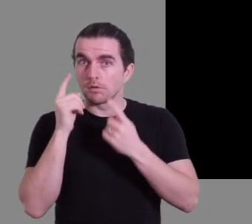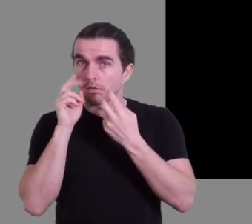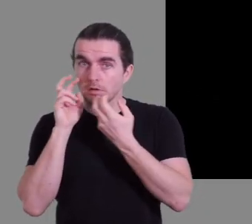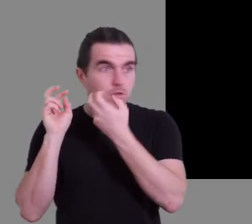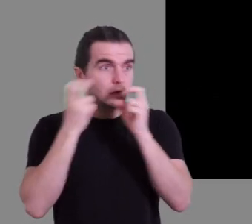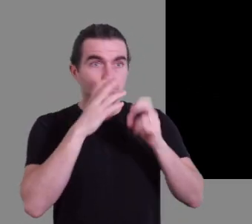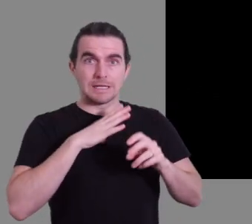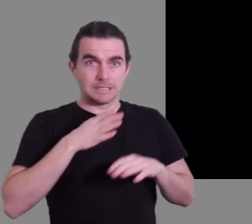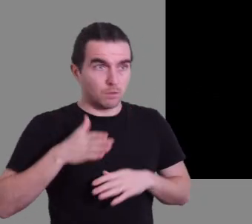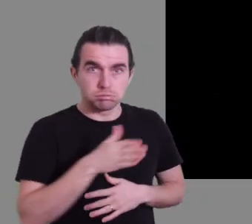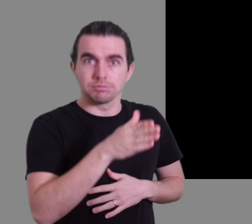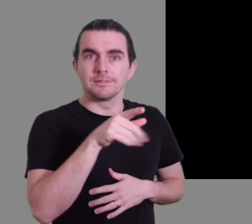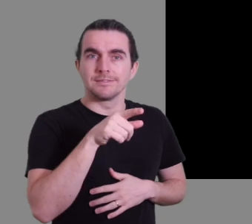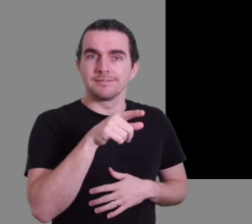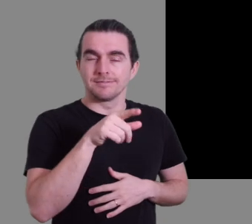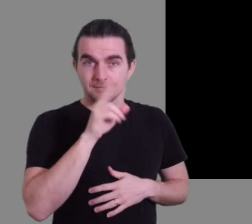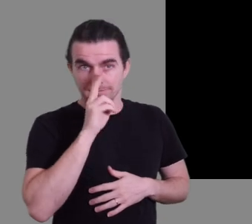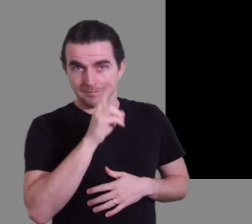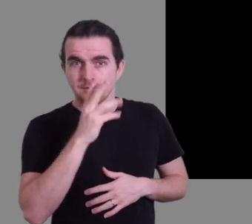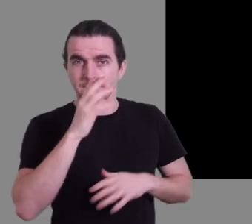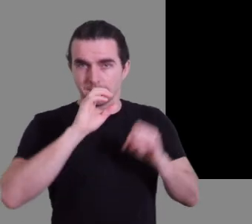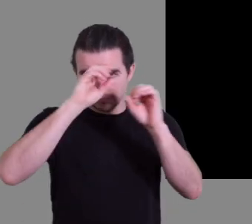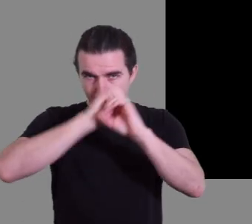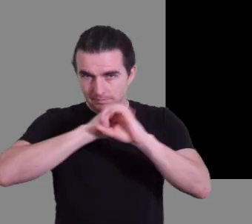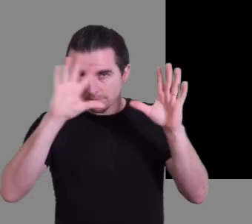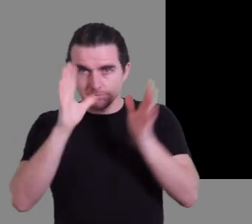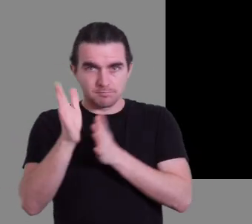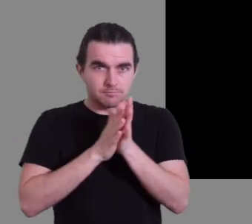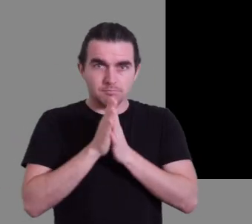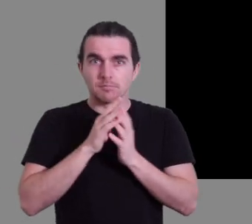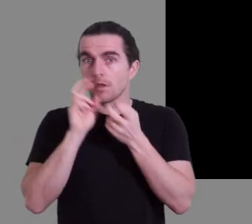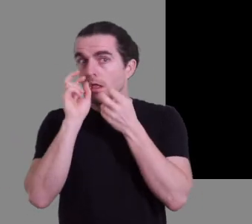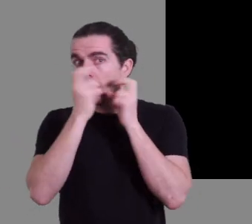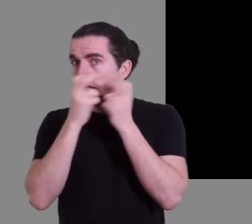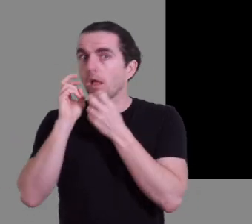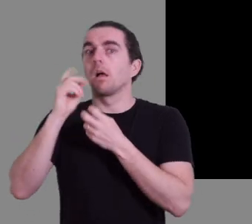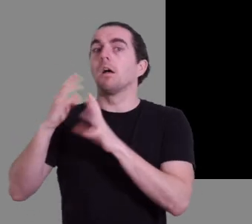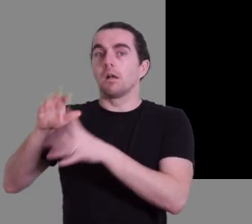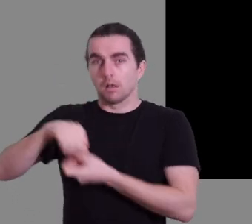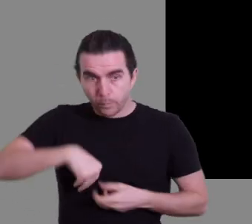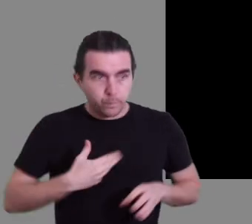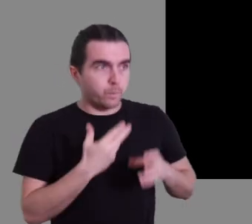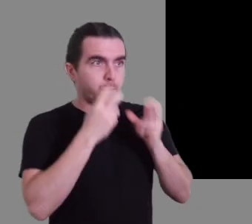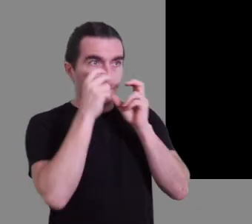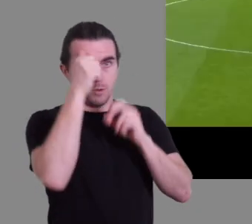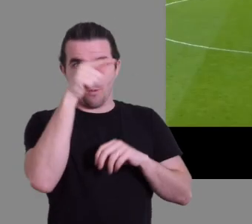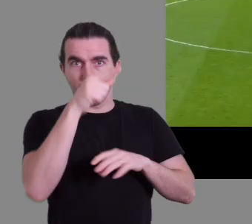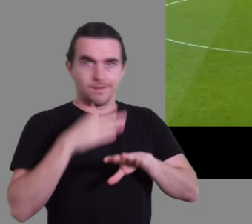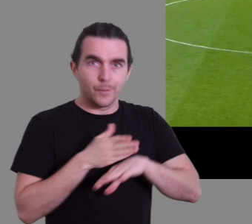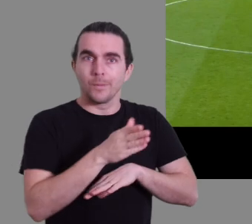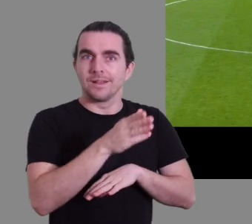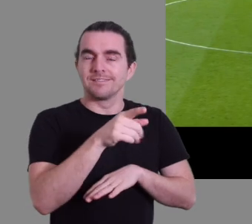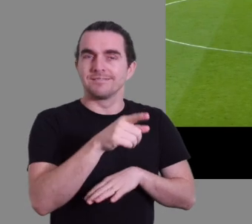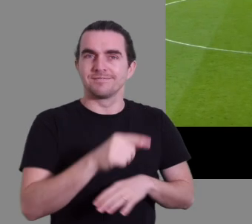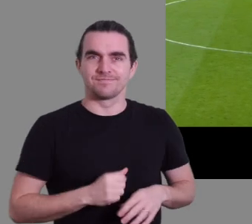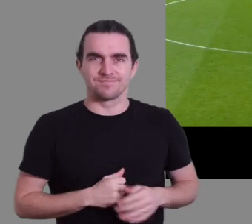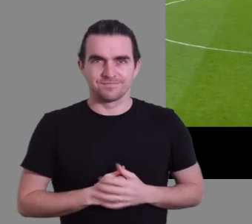now. He's got a picture further on. He's got an idea. He's had a good glance to his left. He's had a look at the centre forward, knows where the winger is.